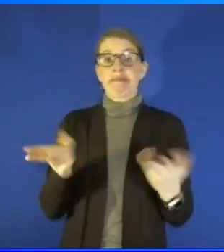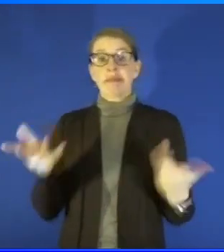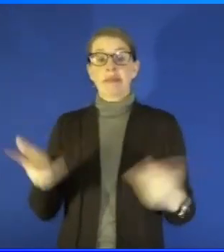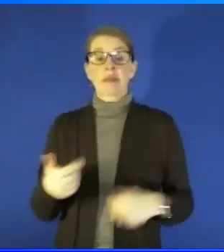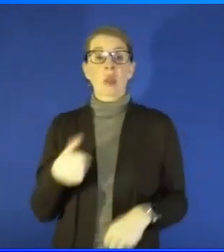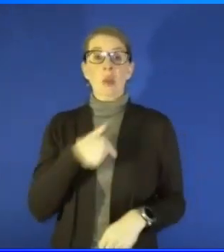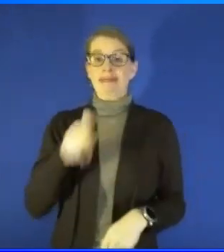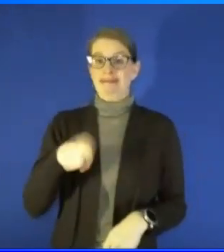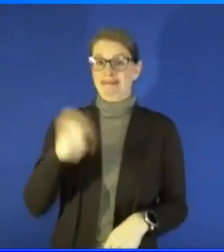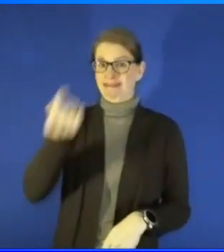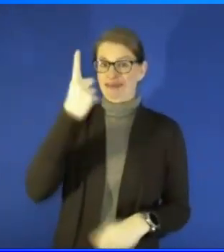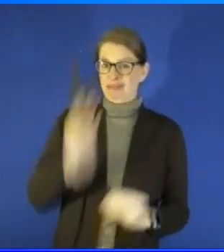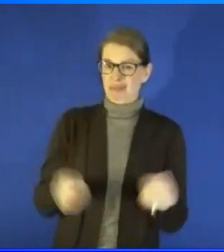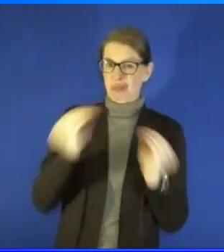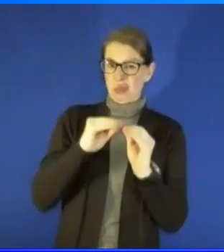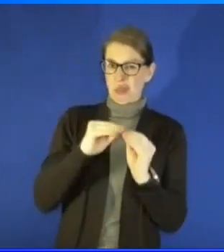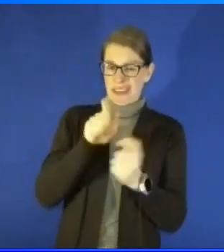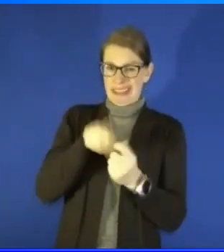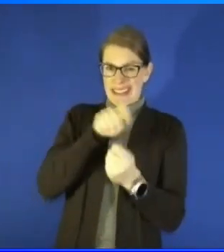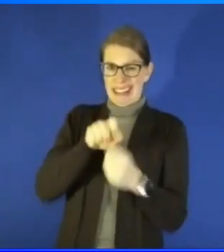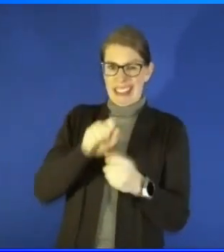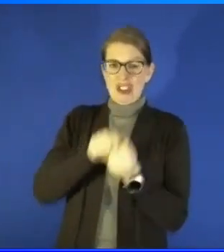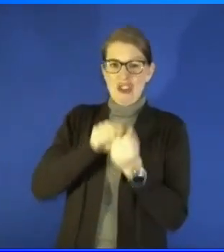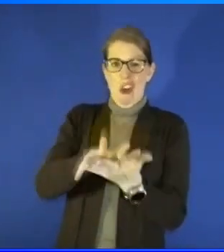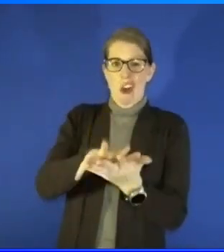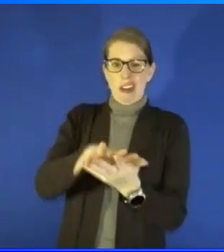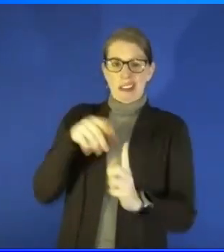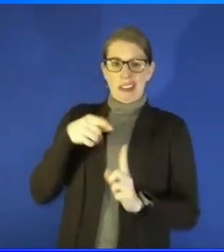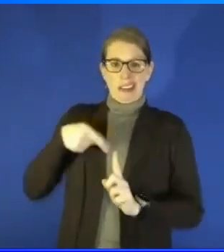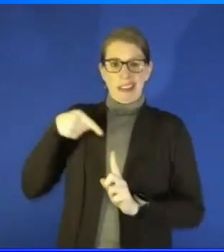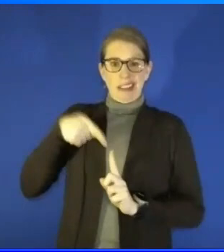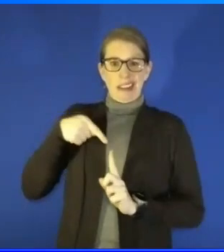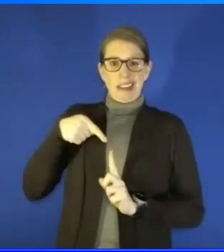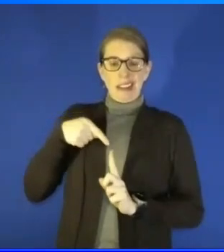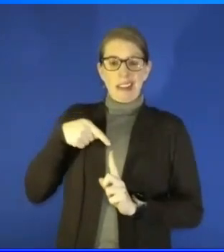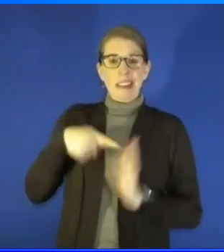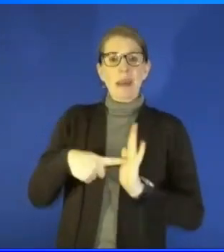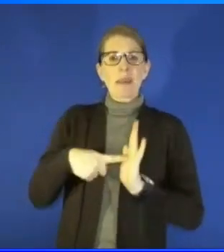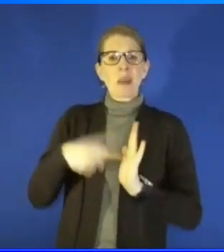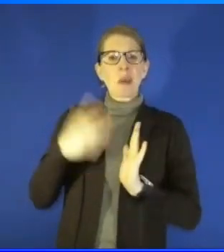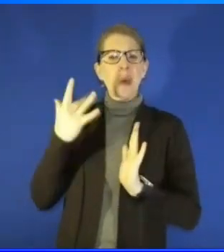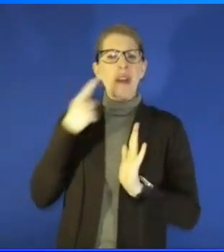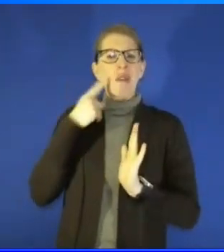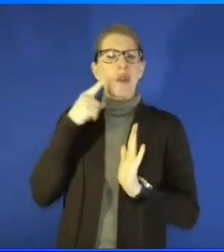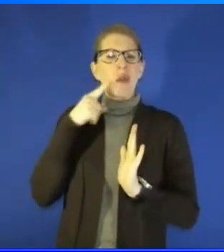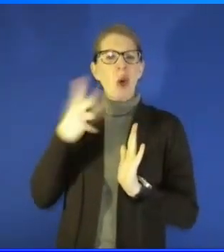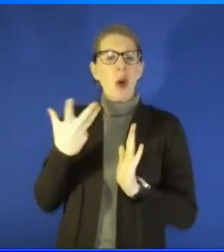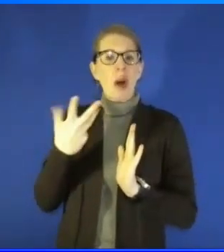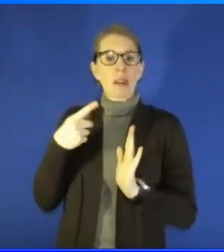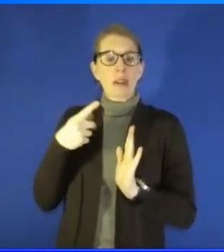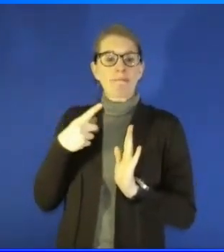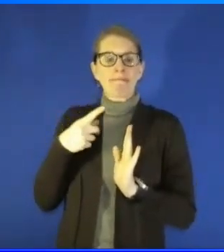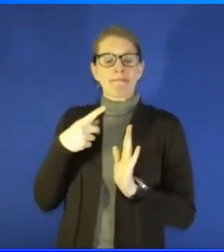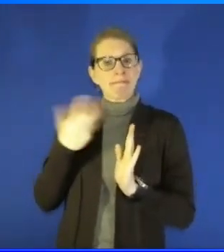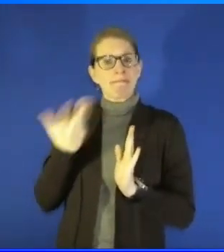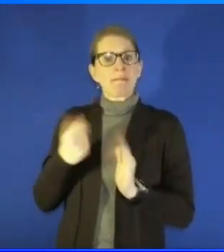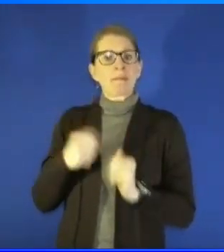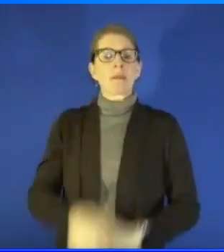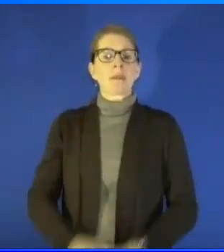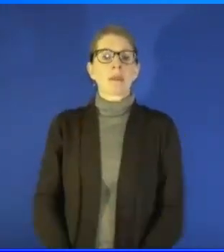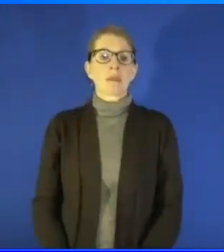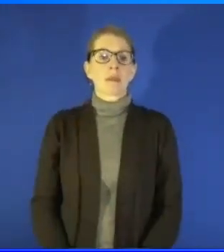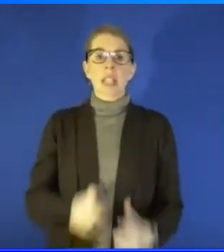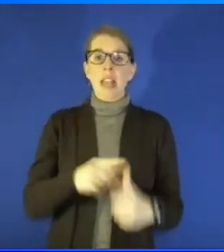more what is exactly the cause of those symptoms, what's driving that, and then potentially we could come up